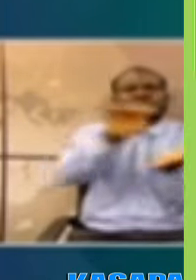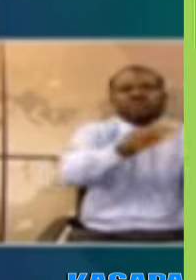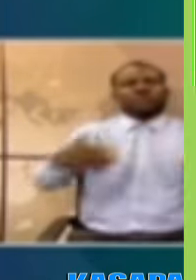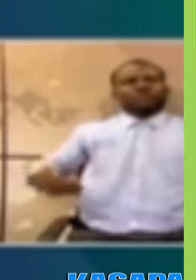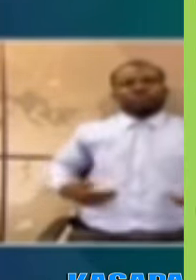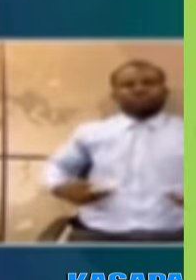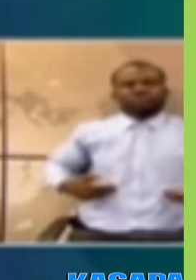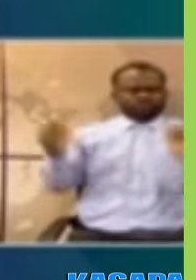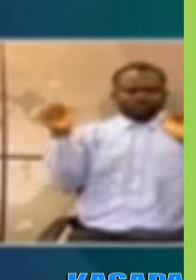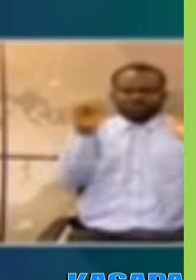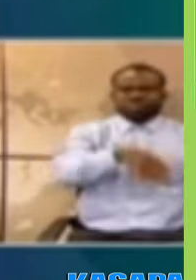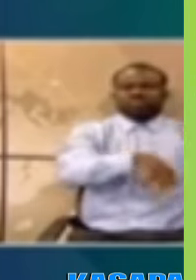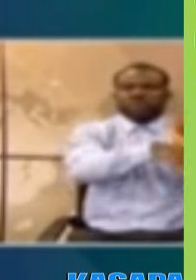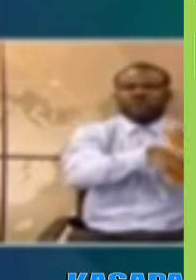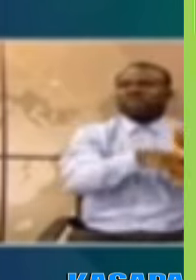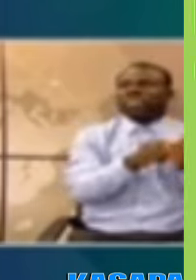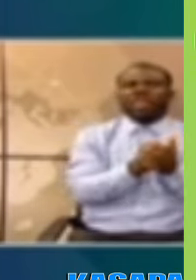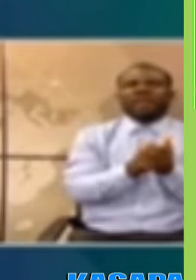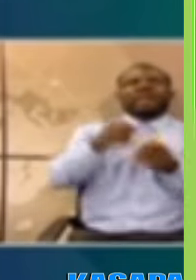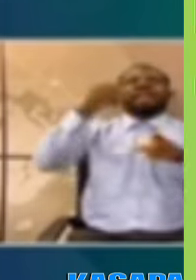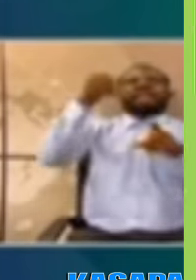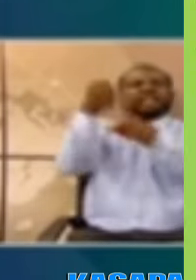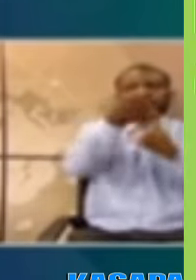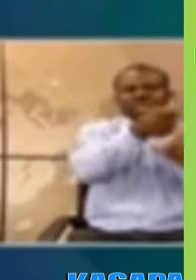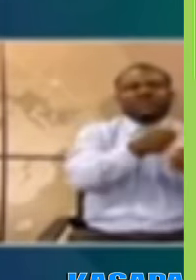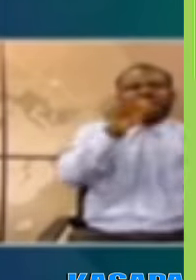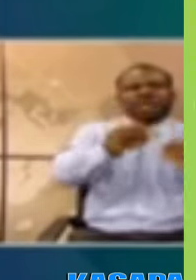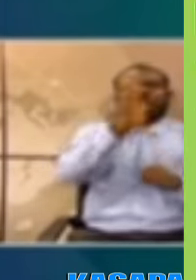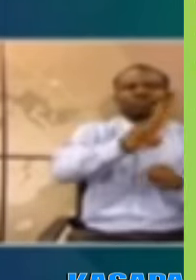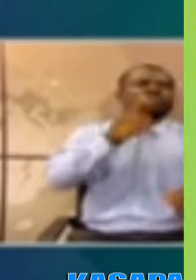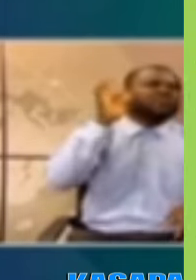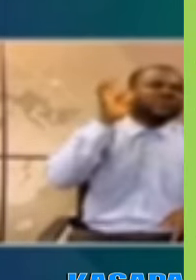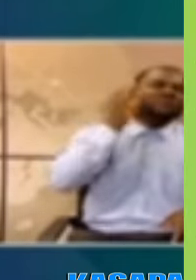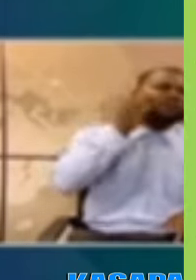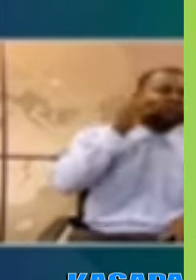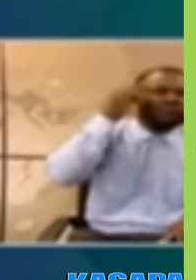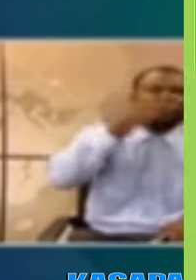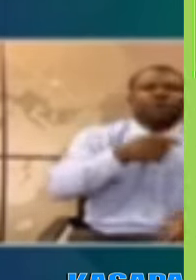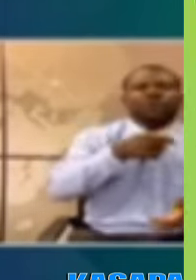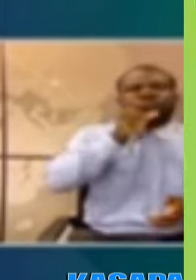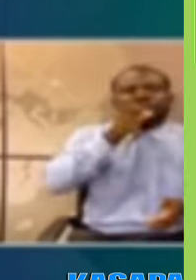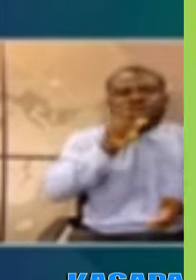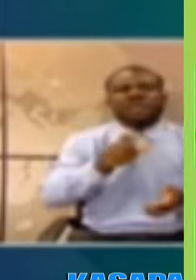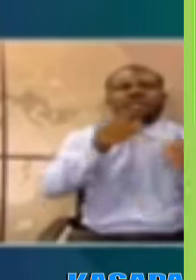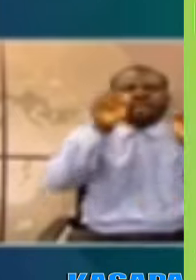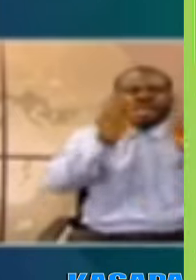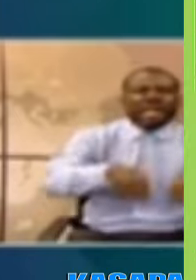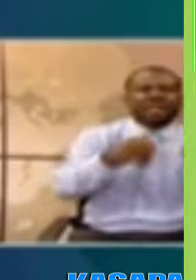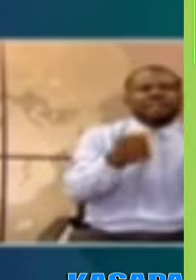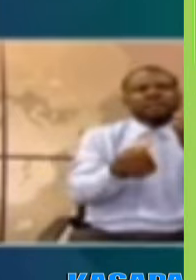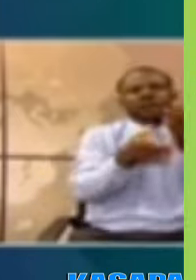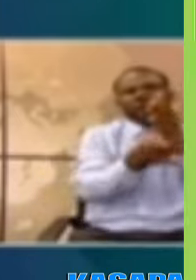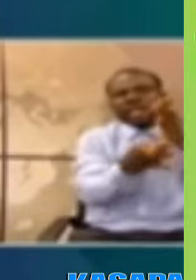or here yet, Juma, Yawamba, but if a fruit in our casabets, now you drink. Natural, you be young one, you be young chips. We